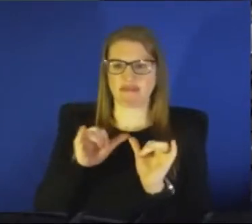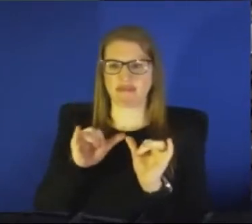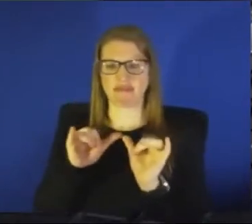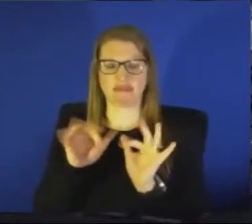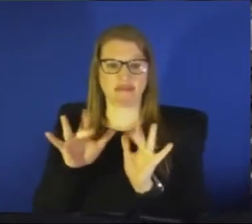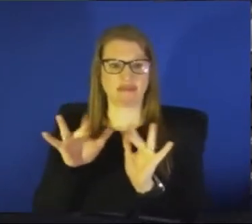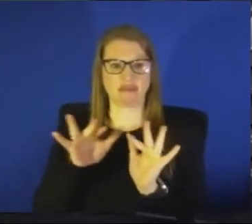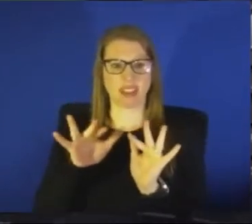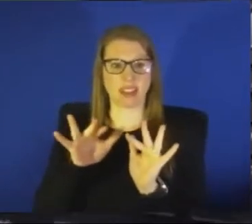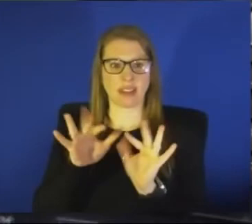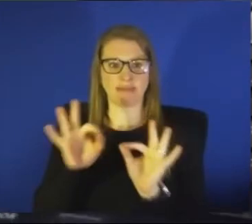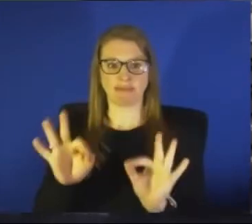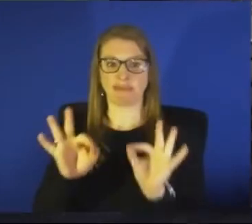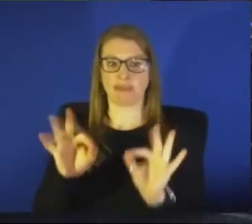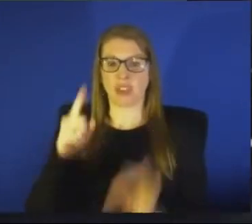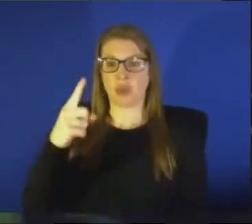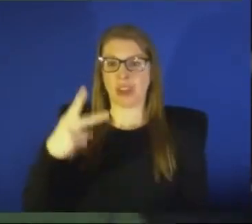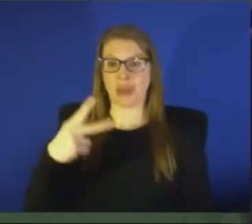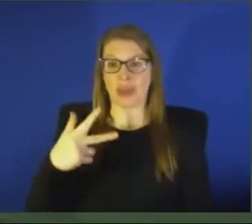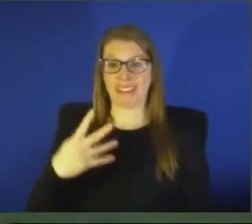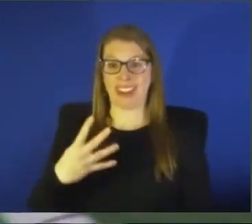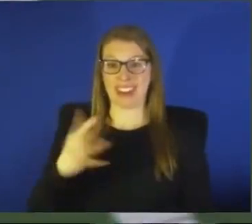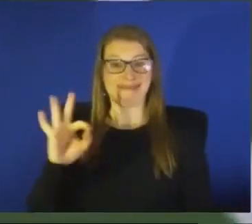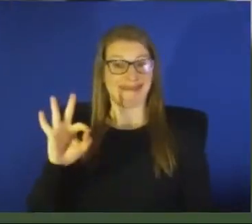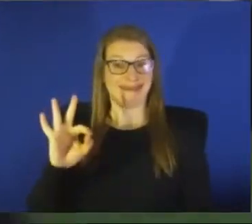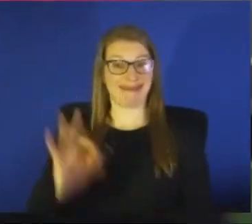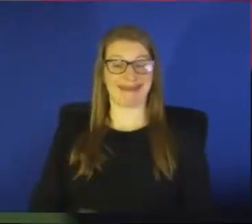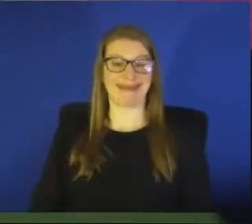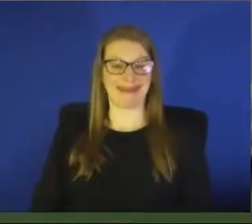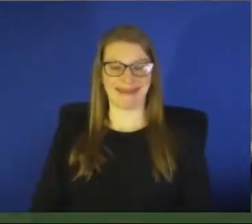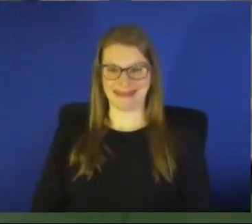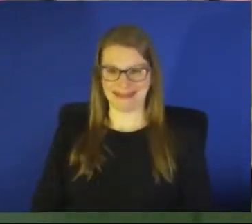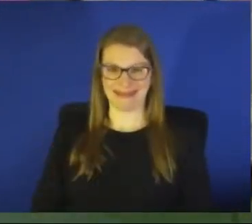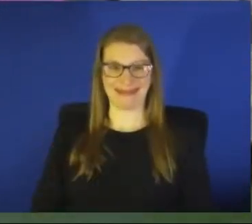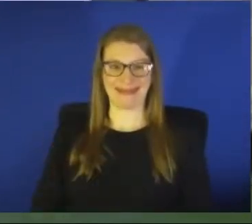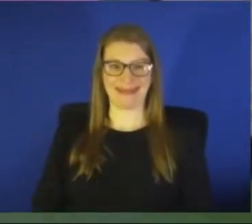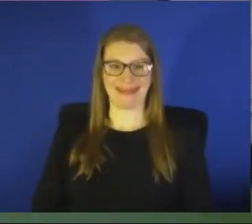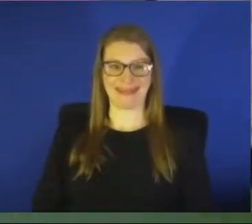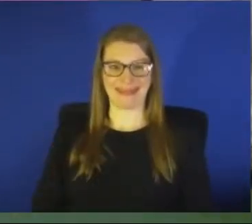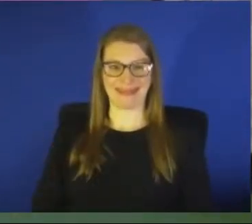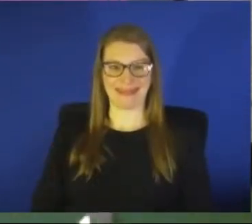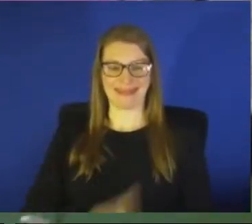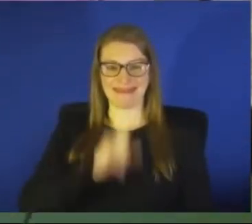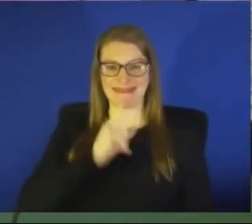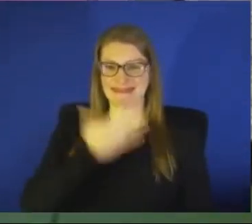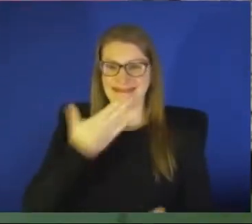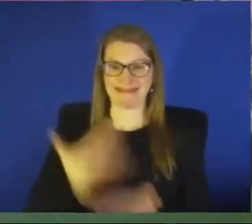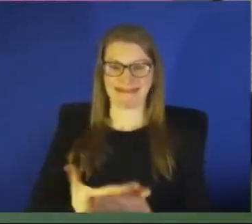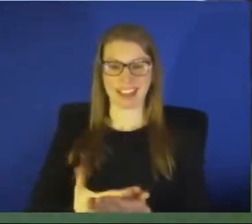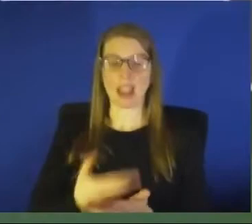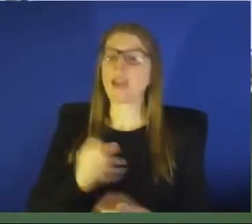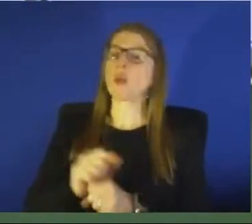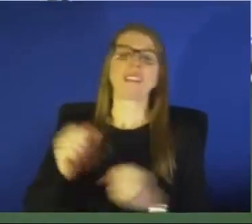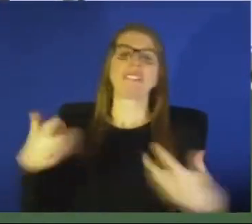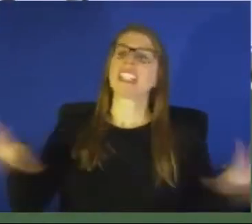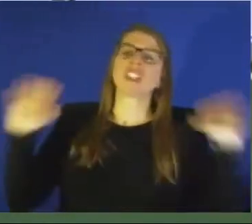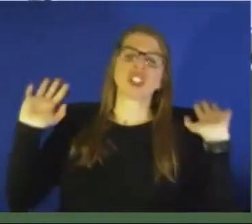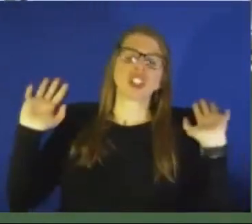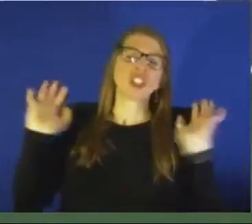And there, that was 1, proper 2, 3, sequence. 4, baby, Exactly. right Very there. good. I'm Nice done. job. My work is done here. Yep. I mean, it's